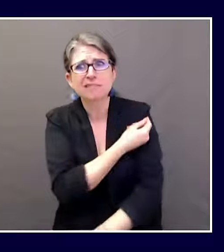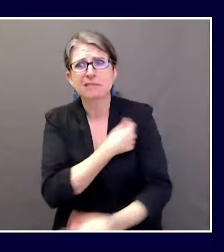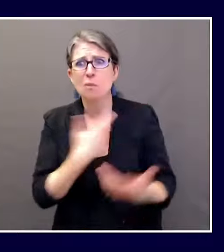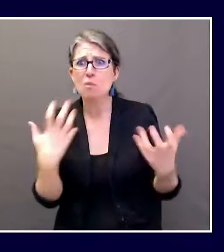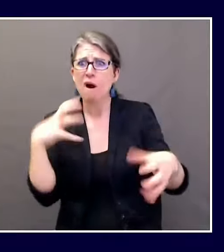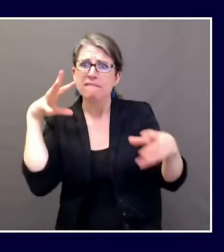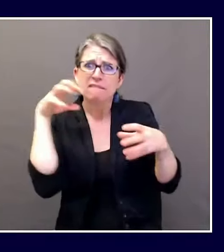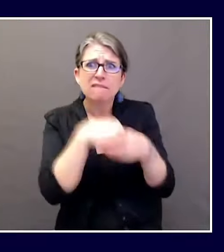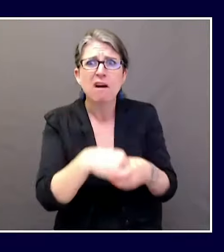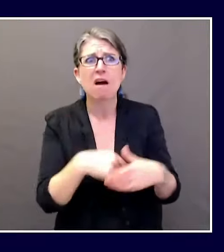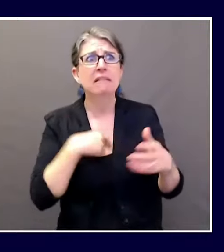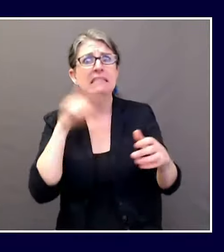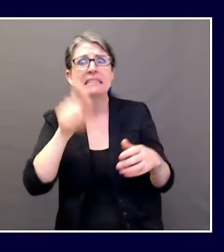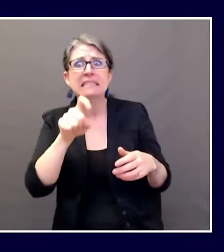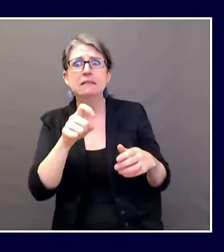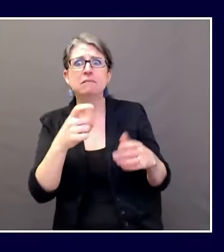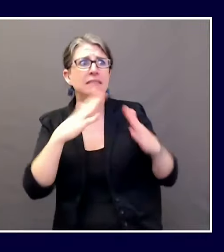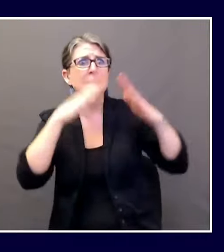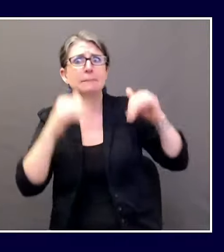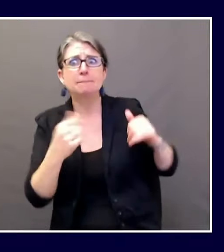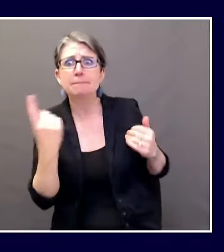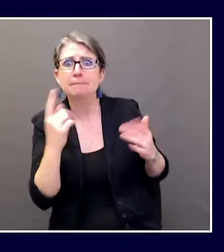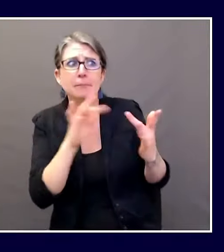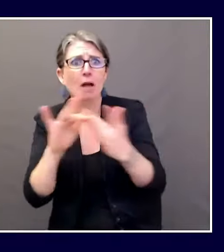you can go about completing that process.